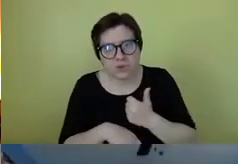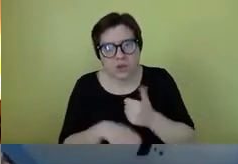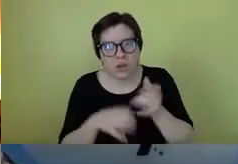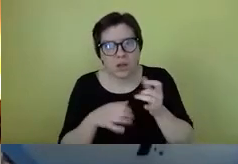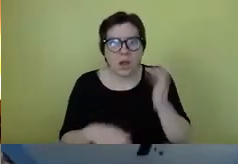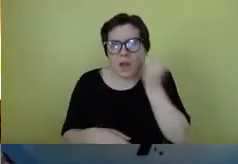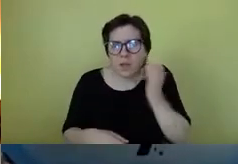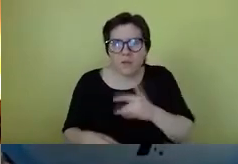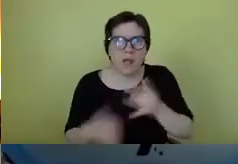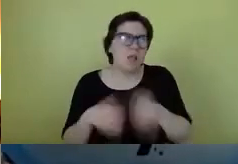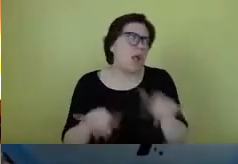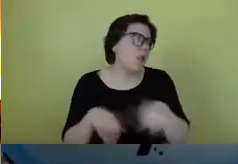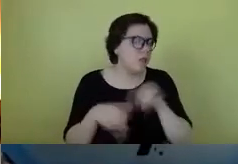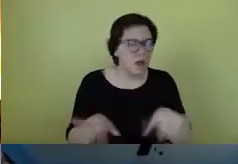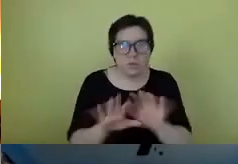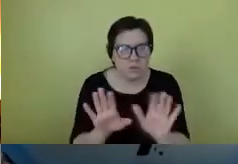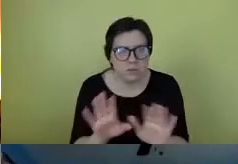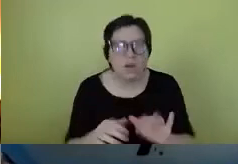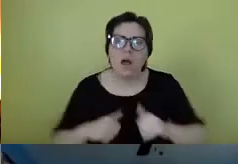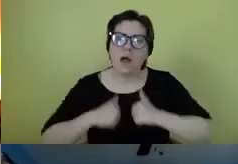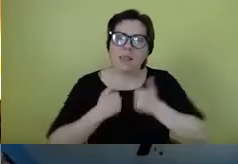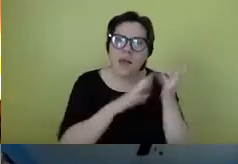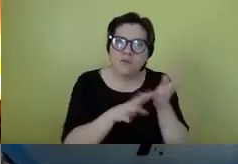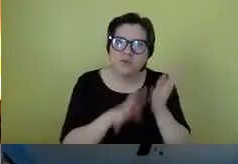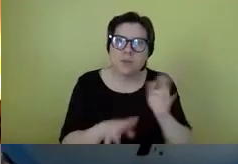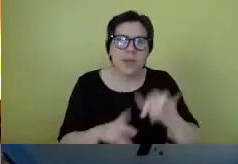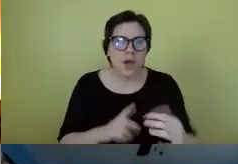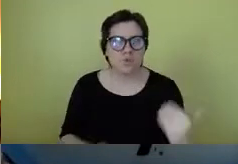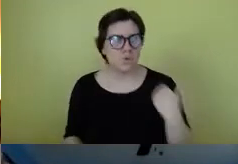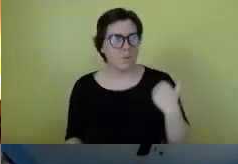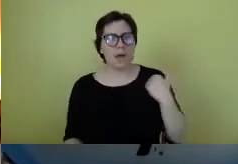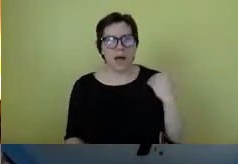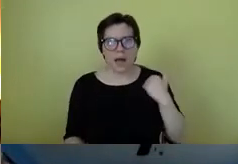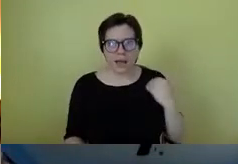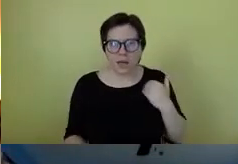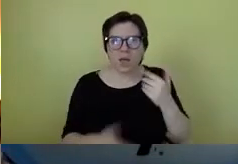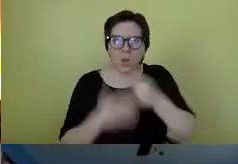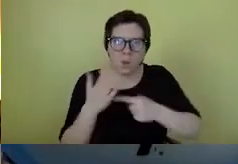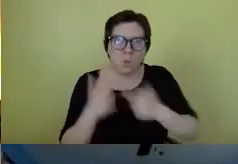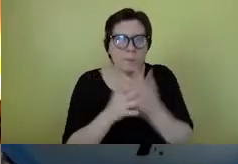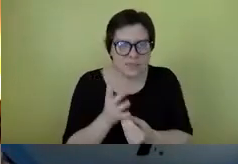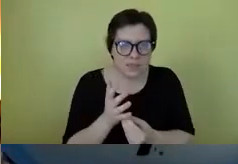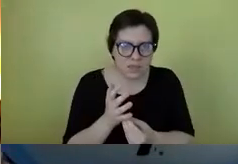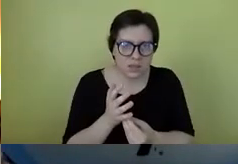that live streaming can do is to remind us of what we are missing.